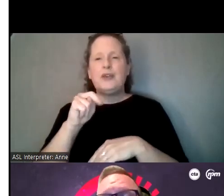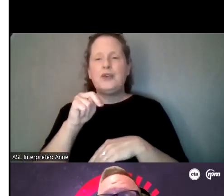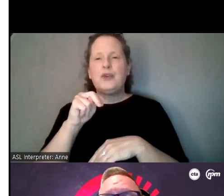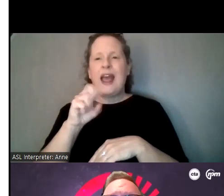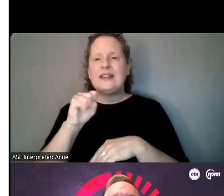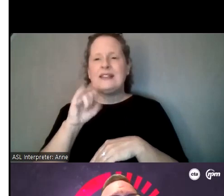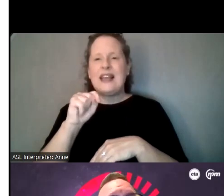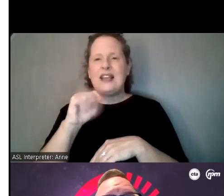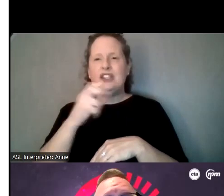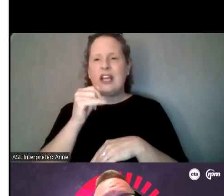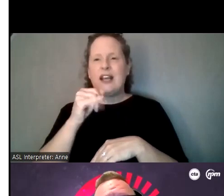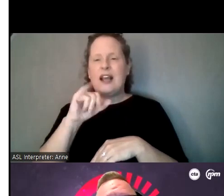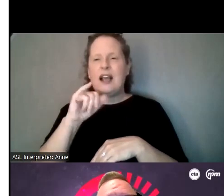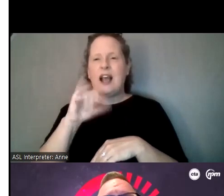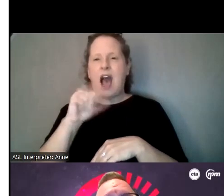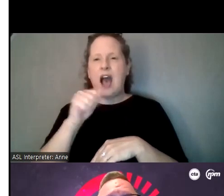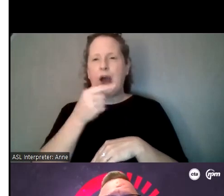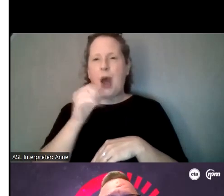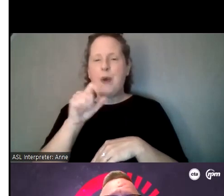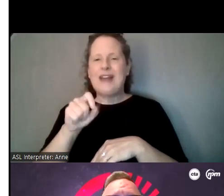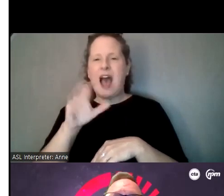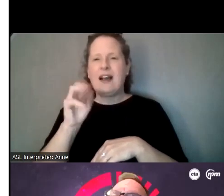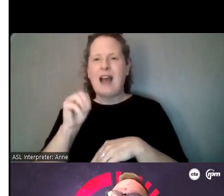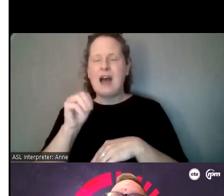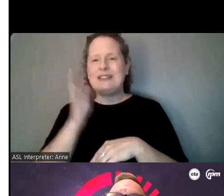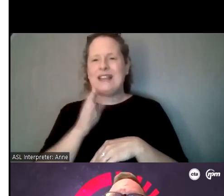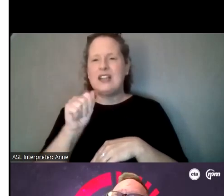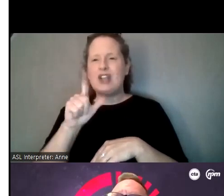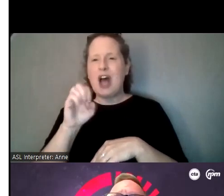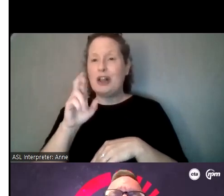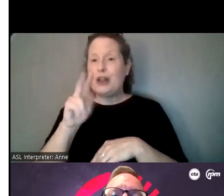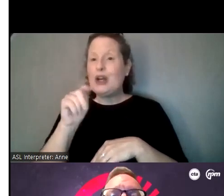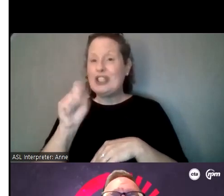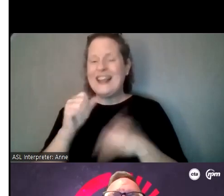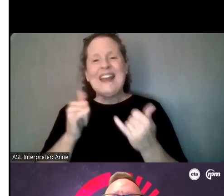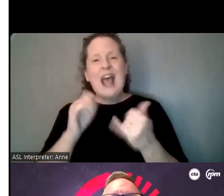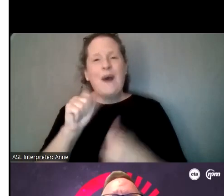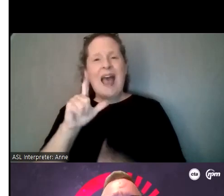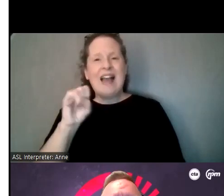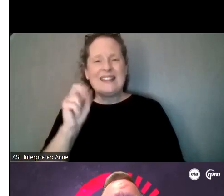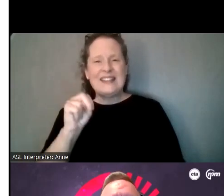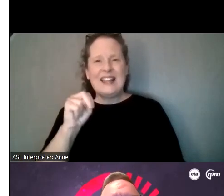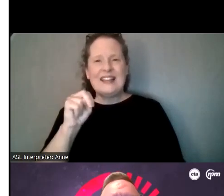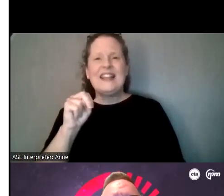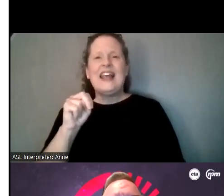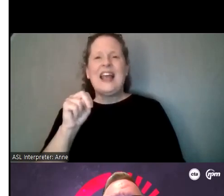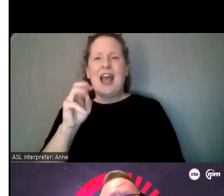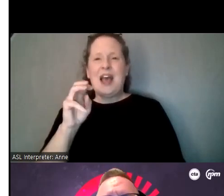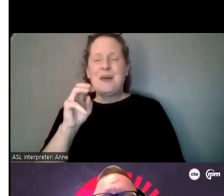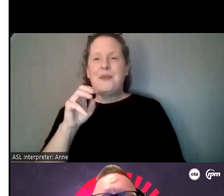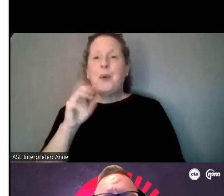transitchicago.com/RPM alerts. Without any further ado, I'd like to turn it over to Allison Cognalese to talk about the artist